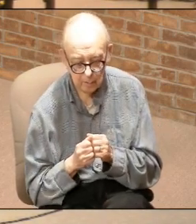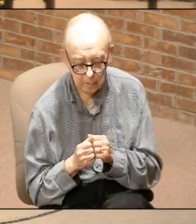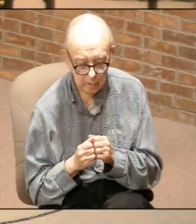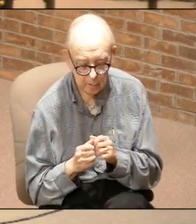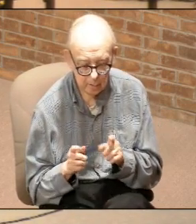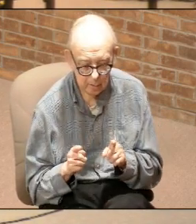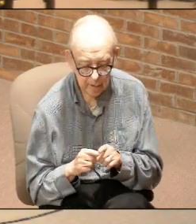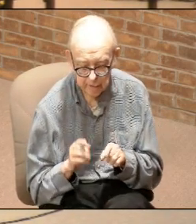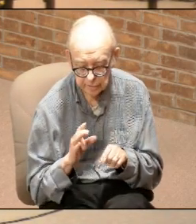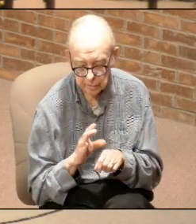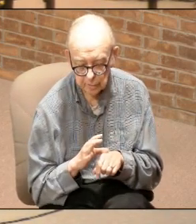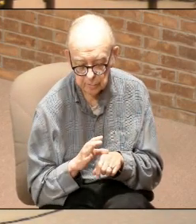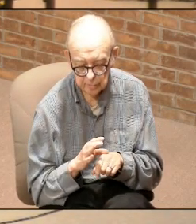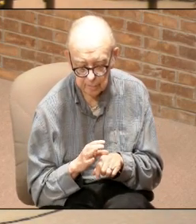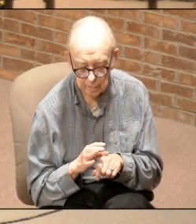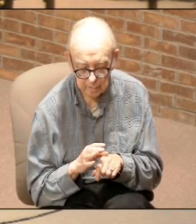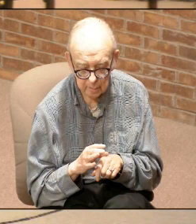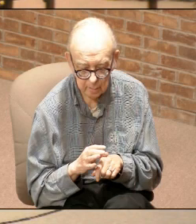as a church